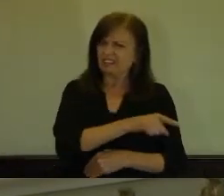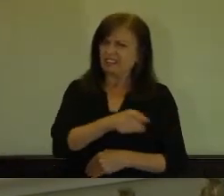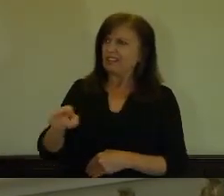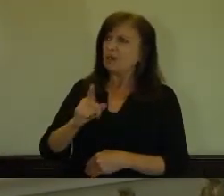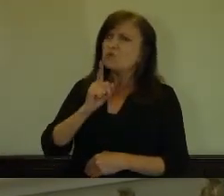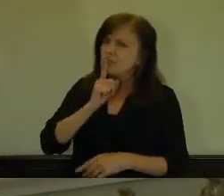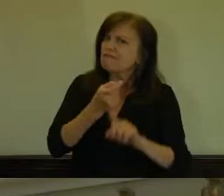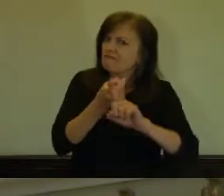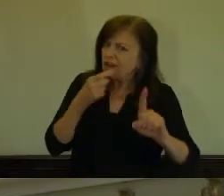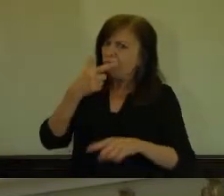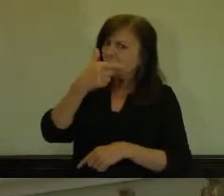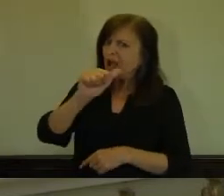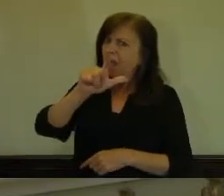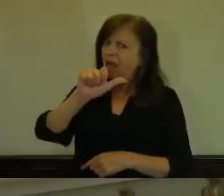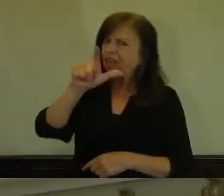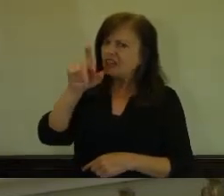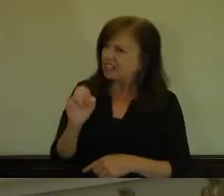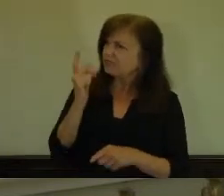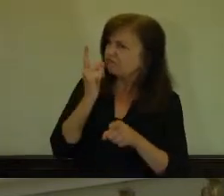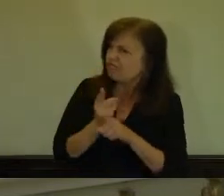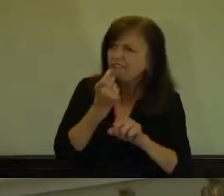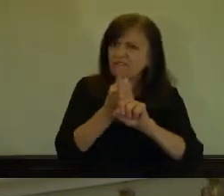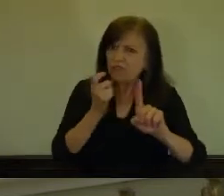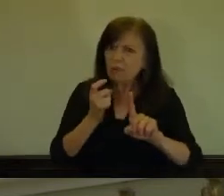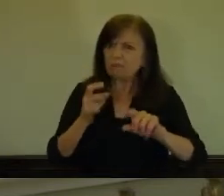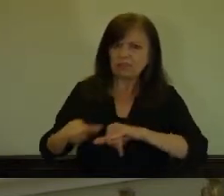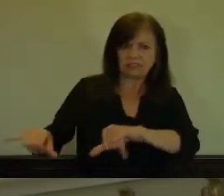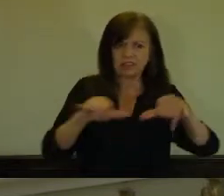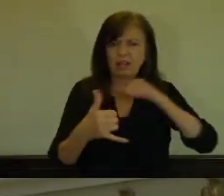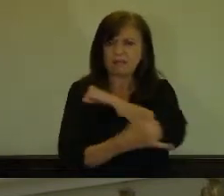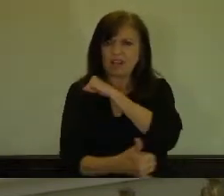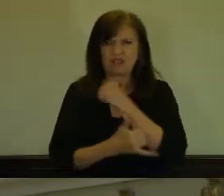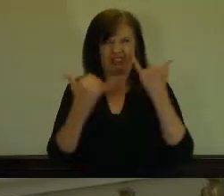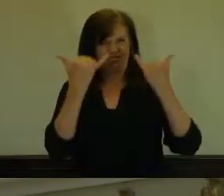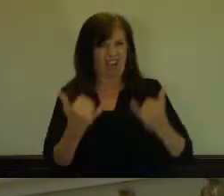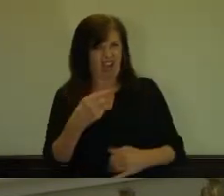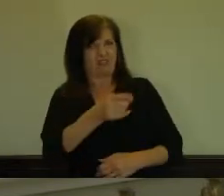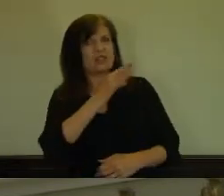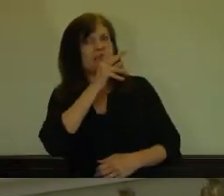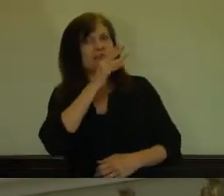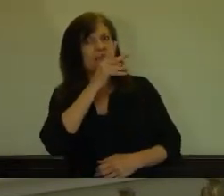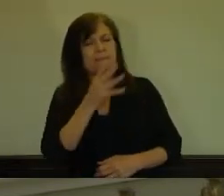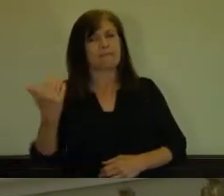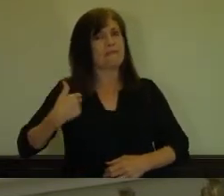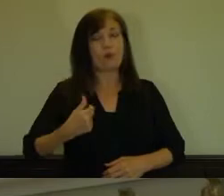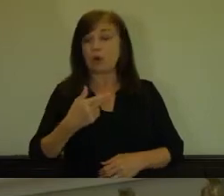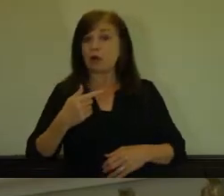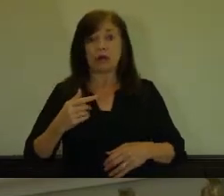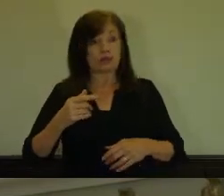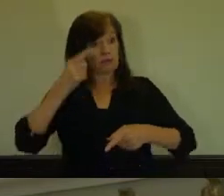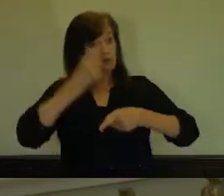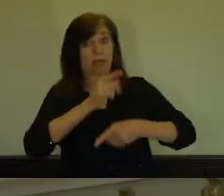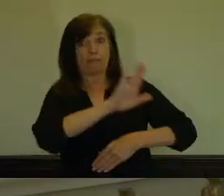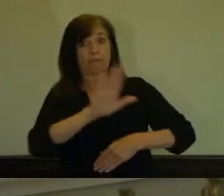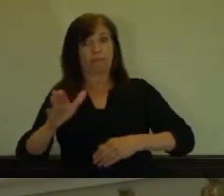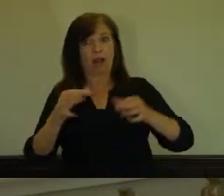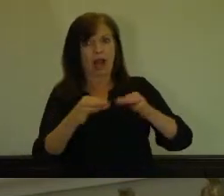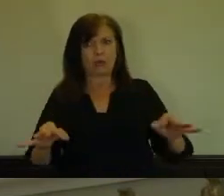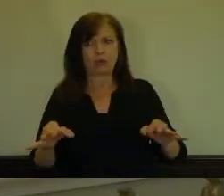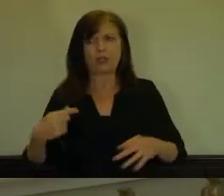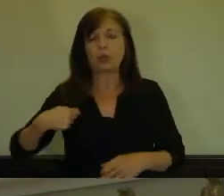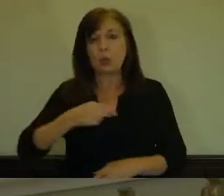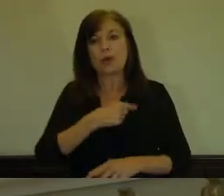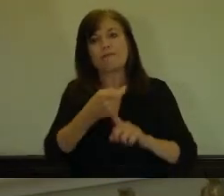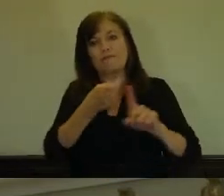speaking Galileans? Then how does each of them in our native language? We are